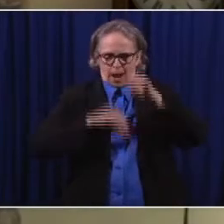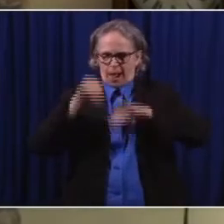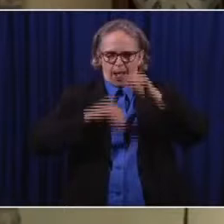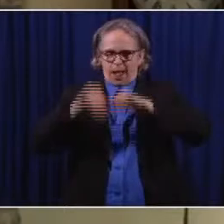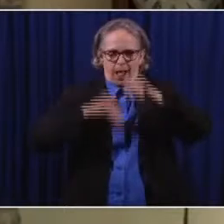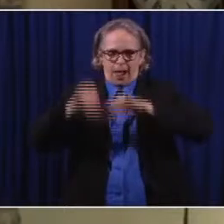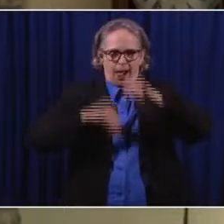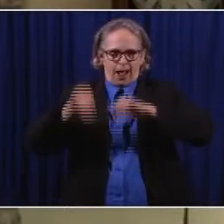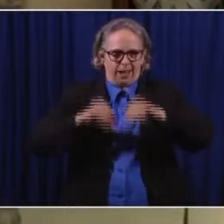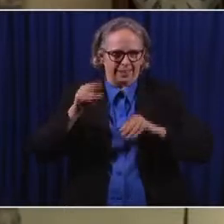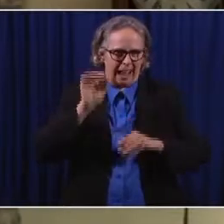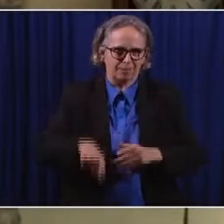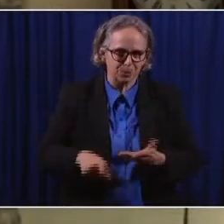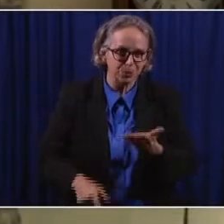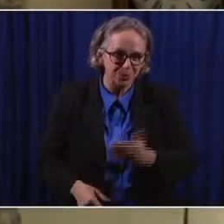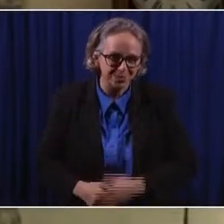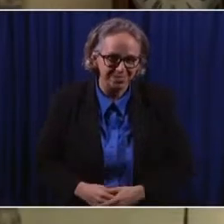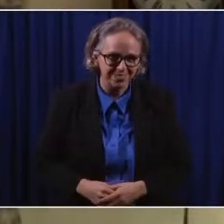run those down.